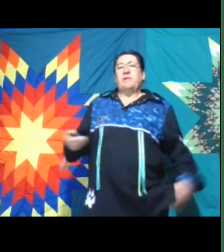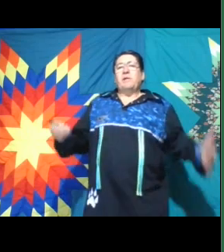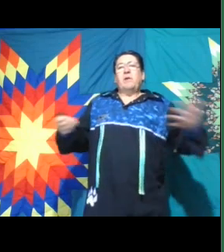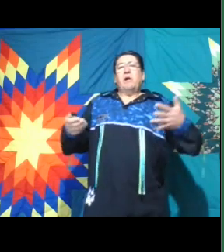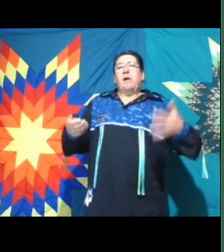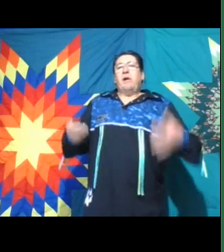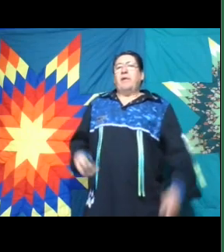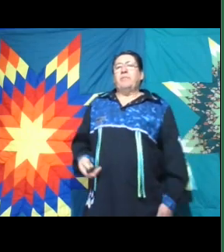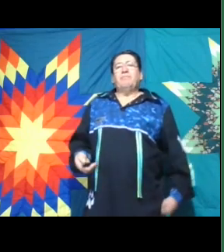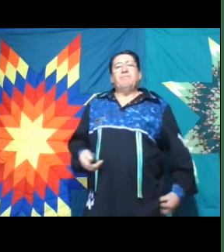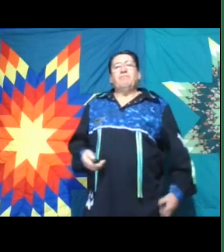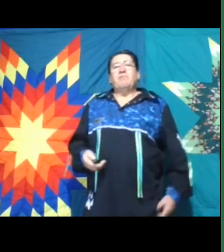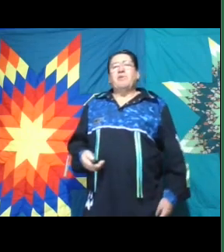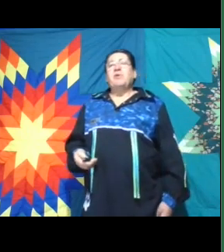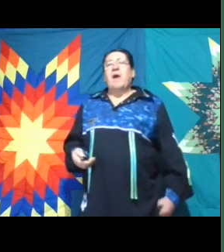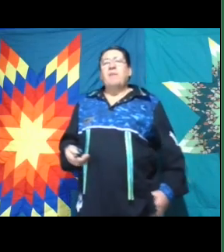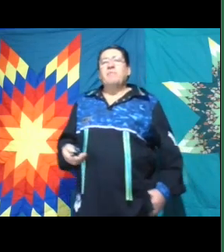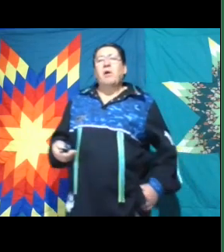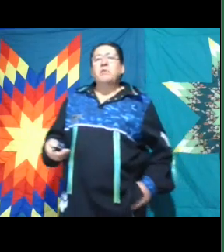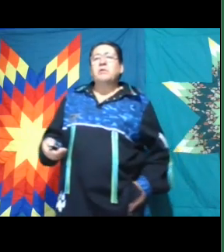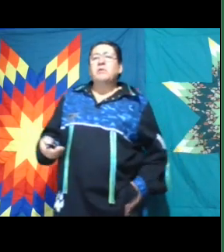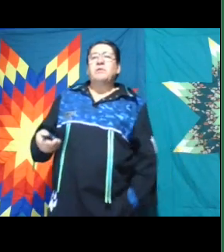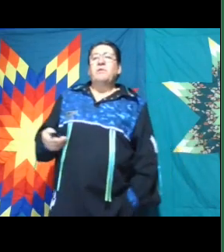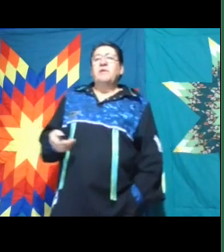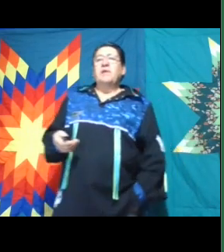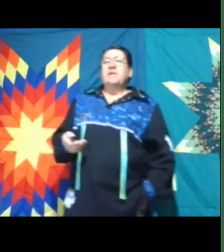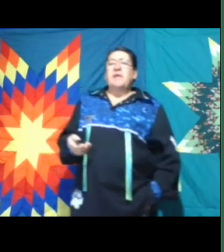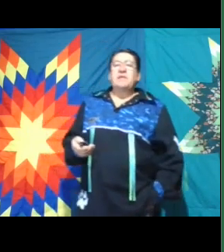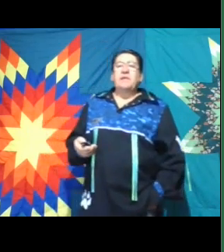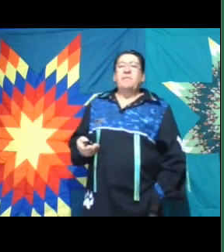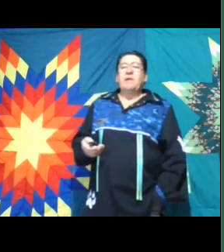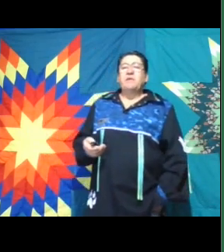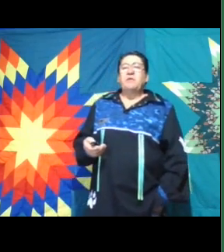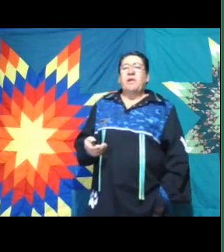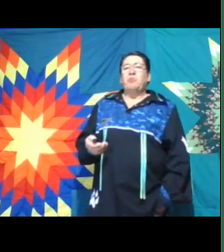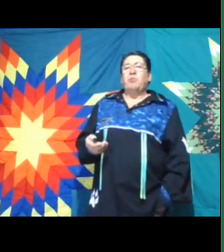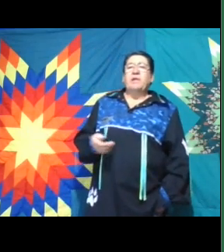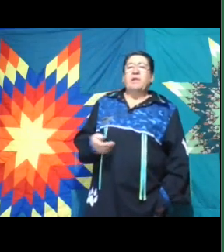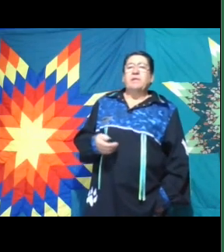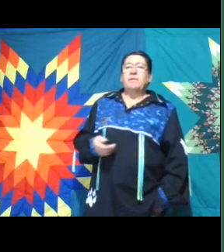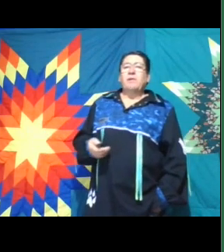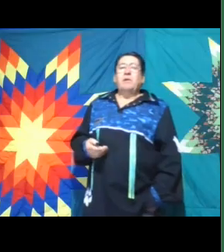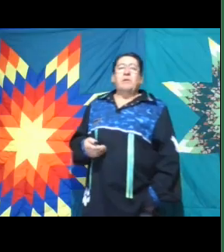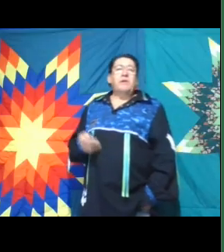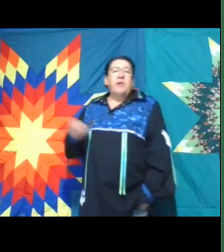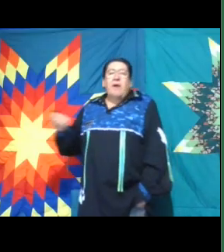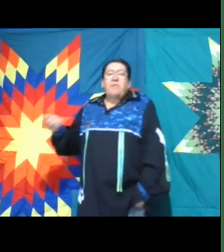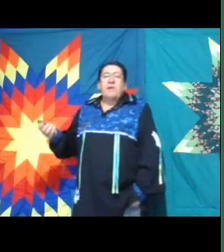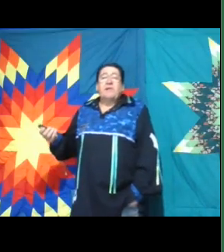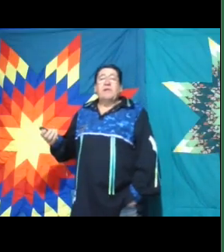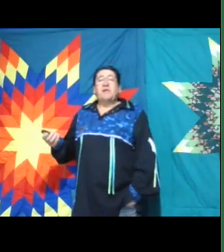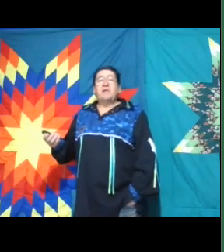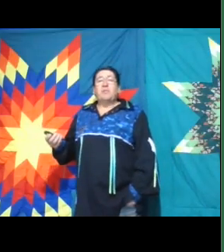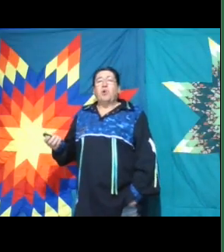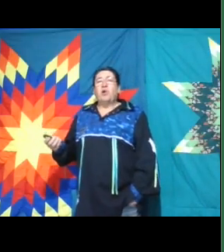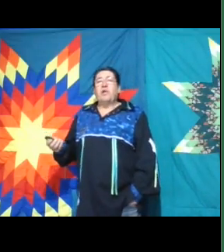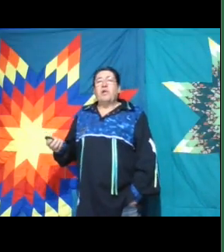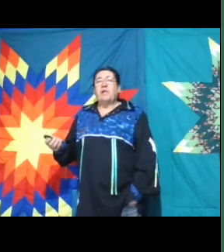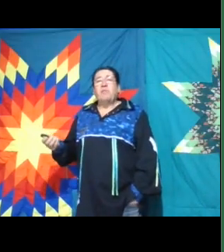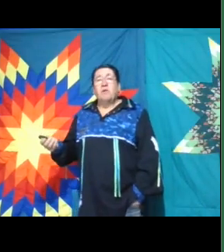place? Do you have cultural diversity and sensitivity training in place? Do you have an